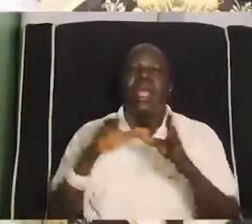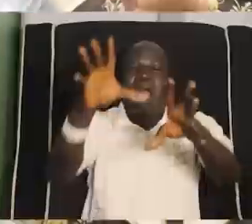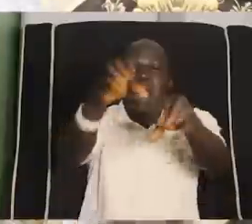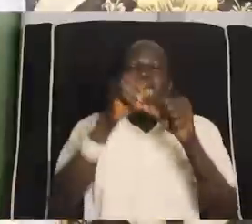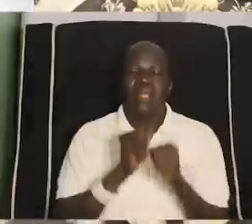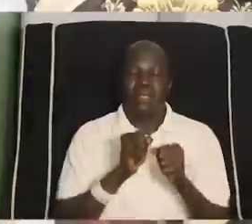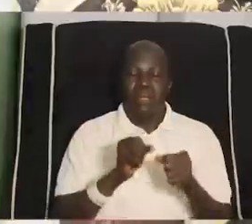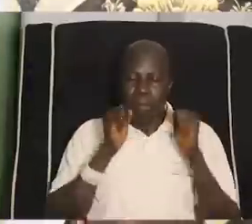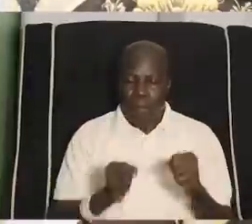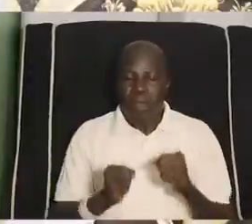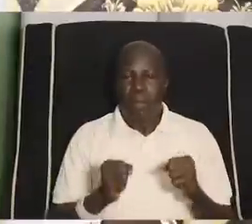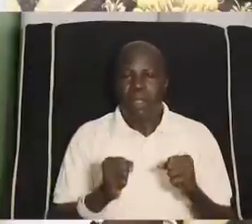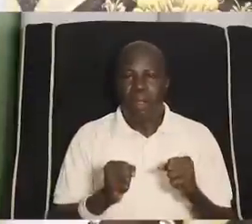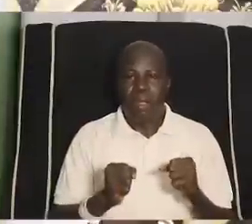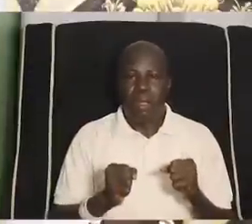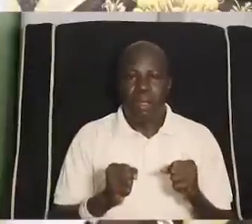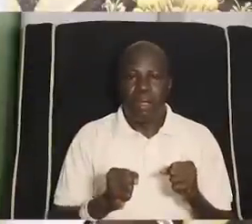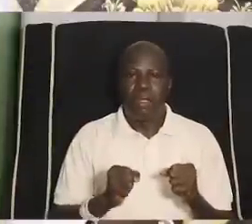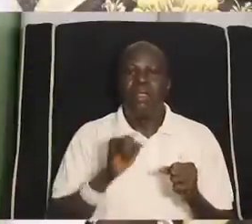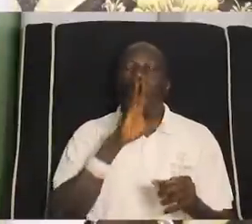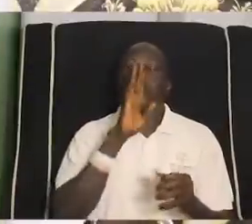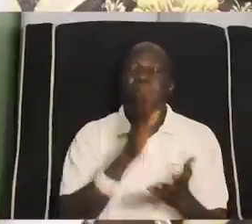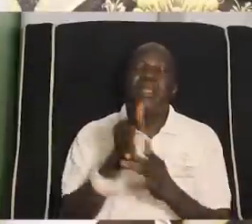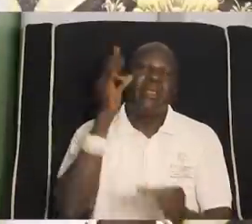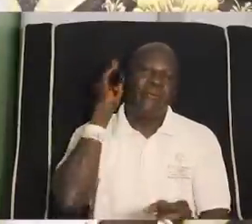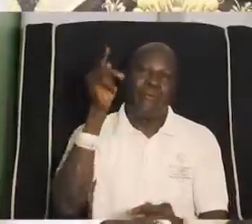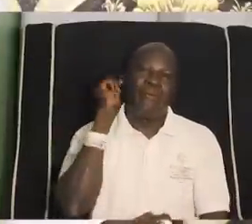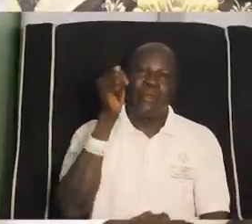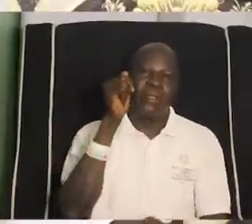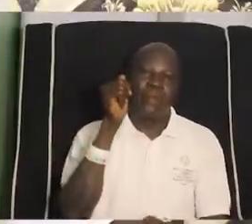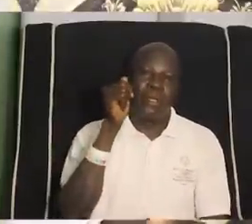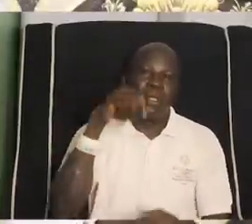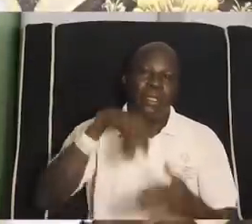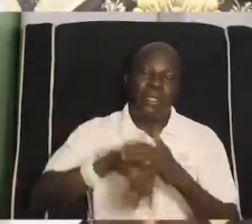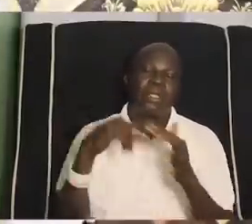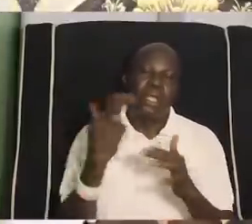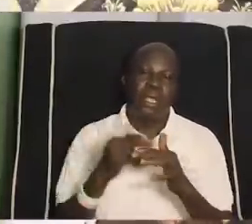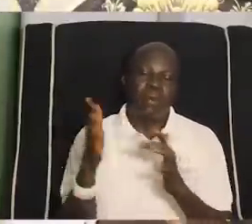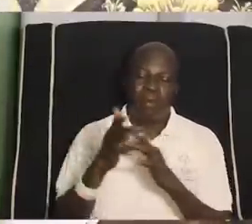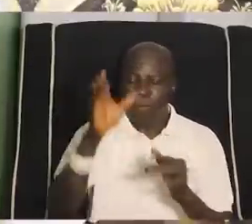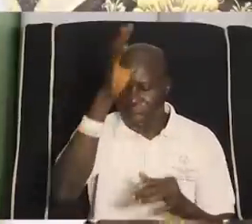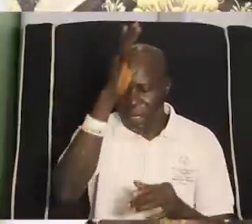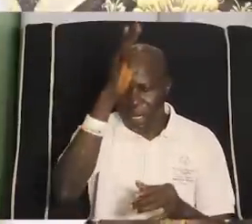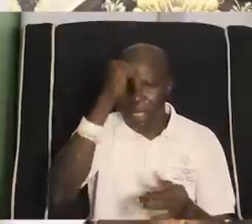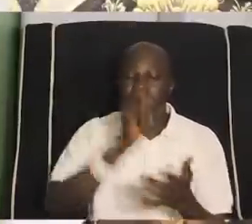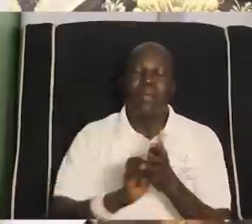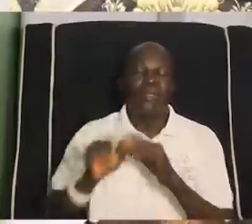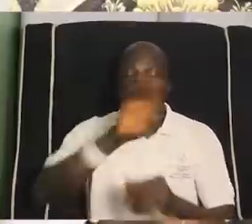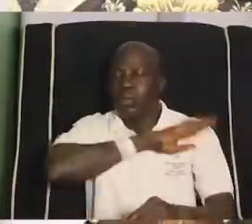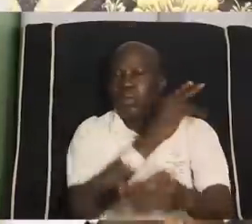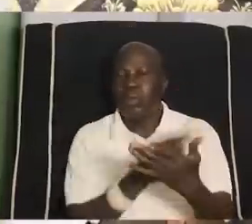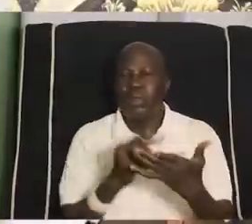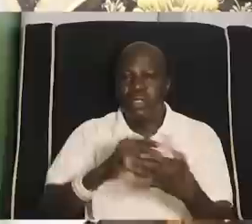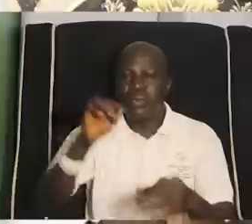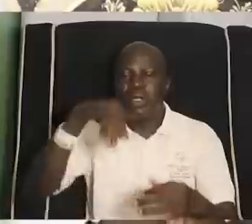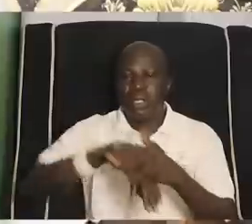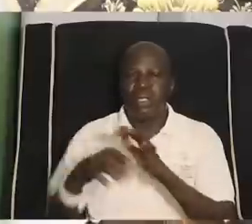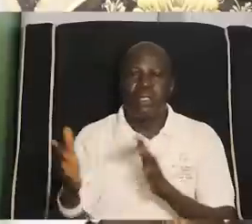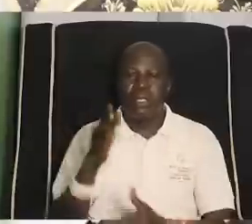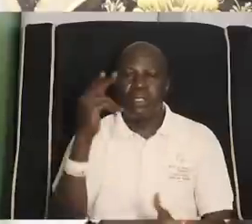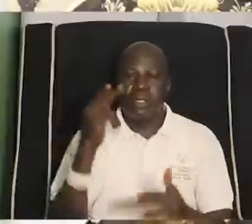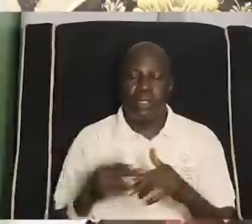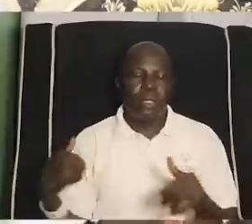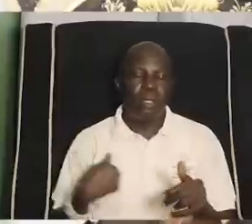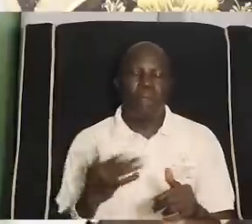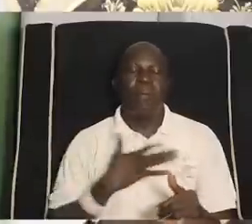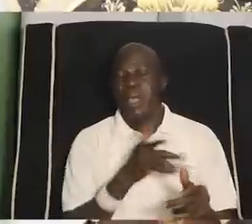Baba. You dear, you more love. Last year, Baba. Come at them. Amen.